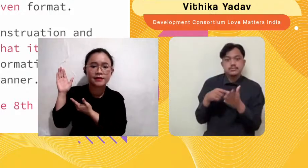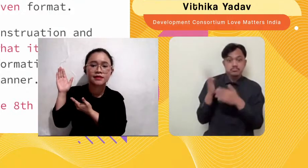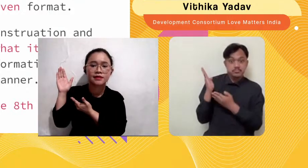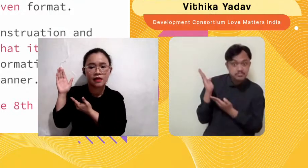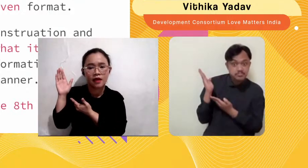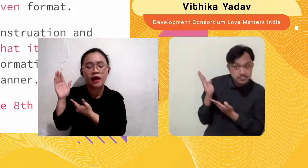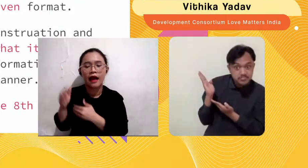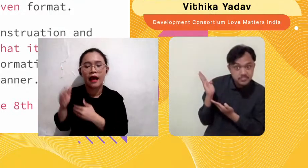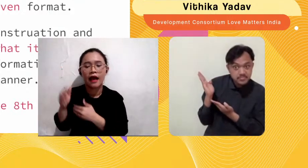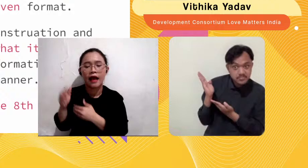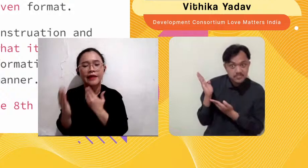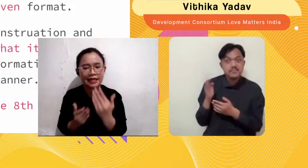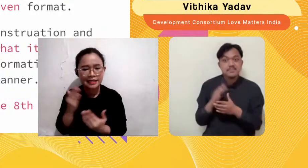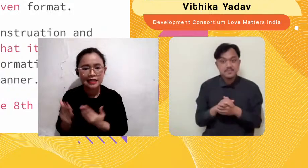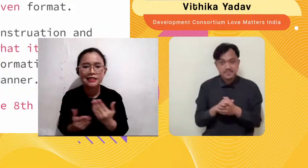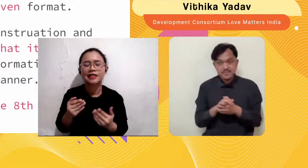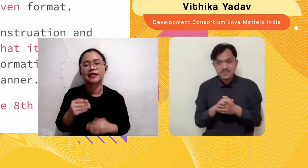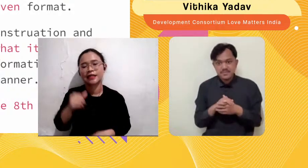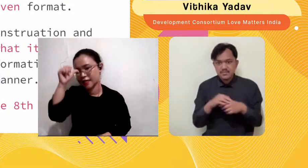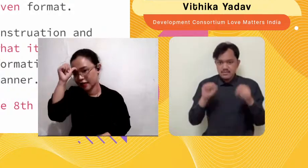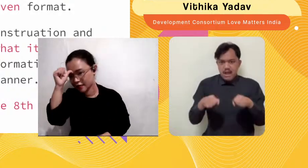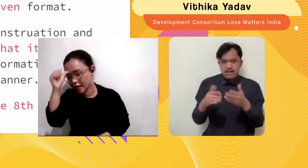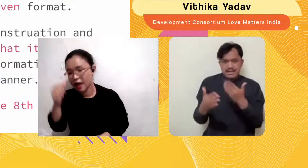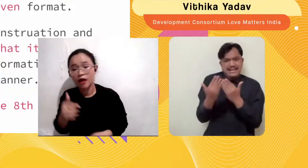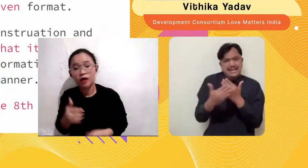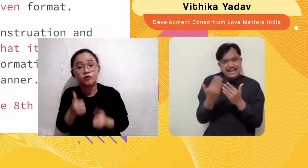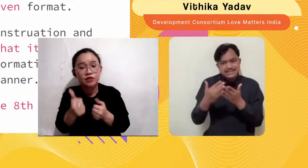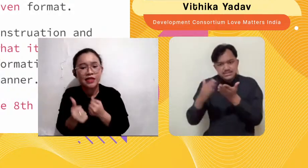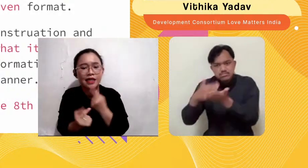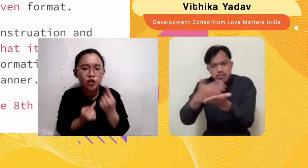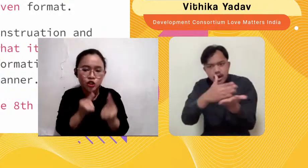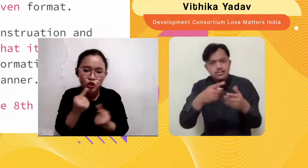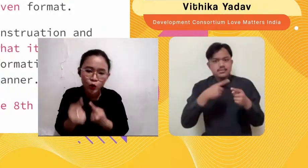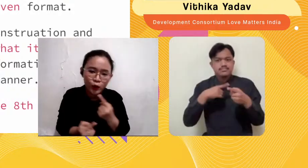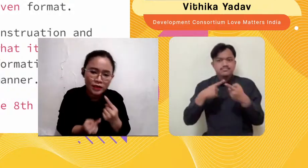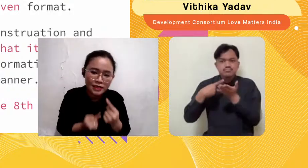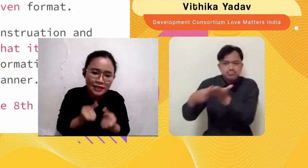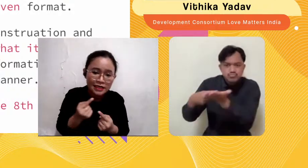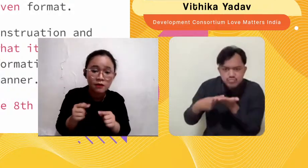is interactive, which uses games, and which has a story driven format.